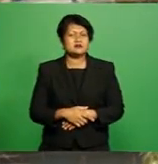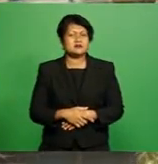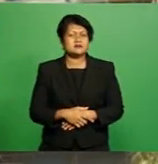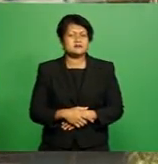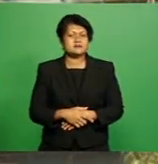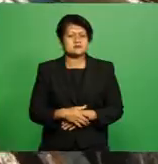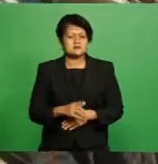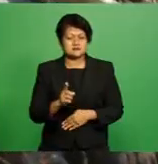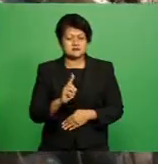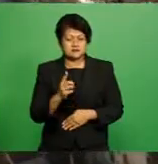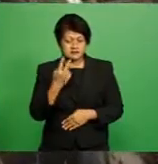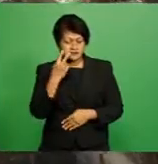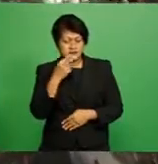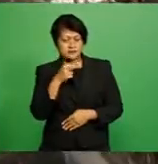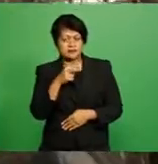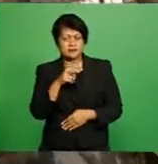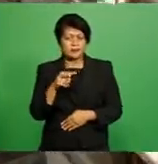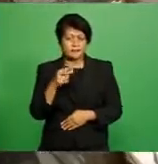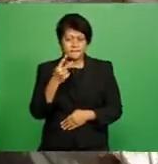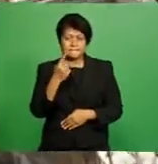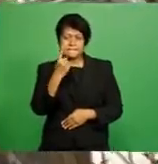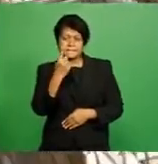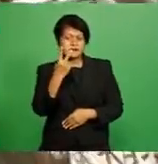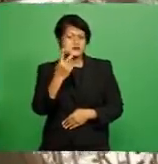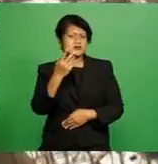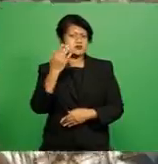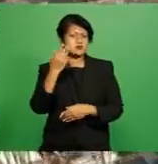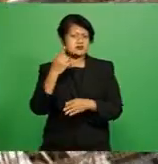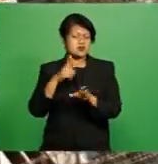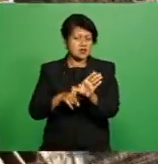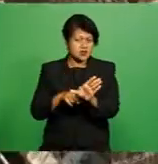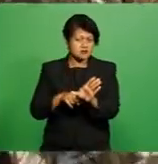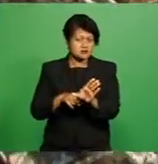what we have noticed for the last 1 or 2 years that not